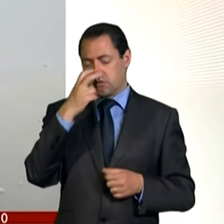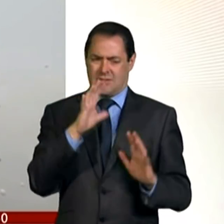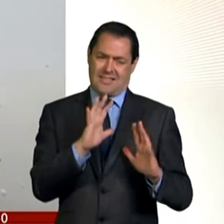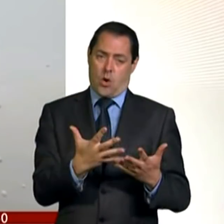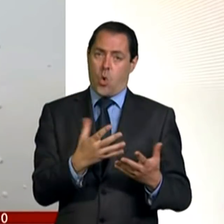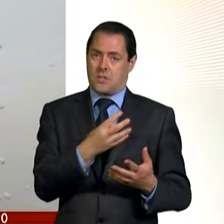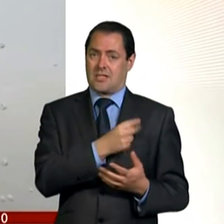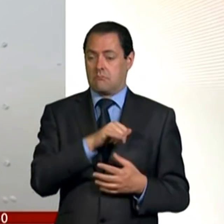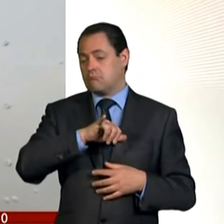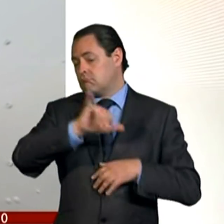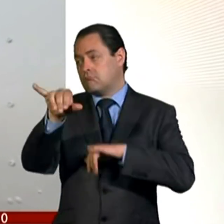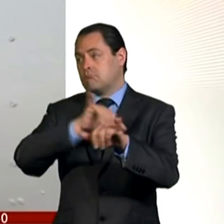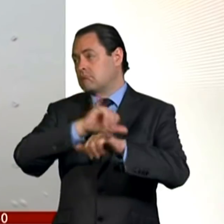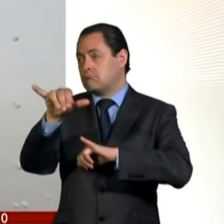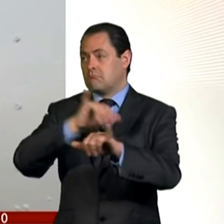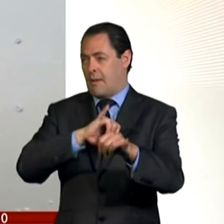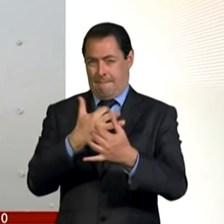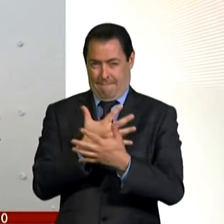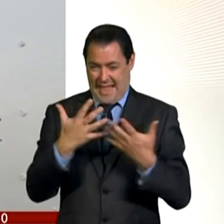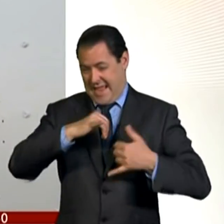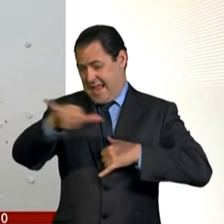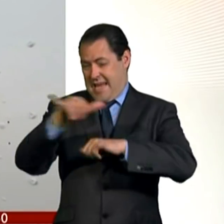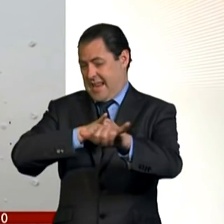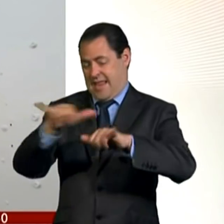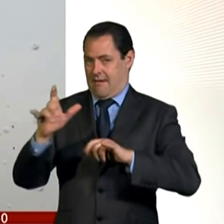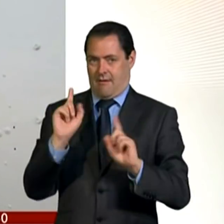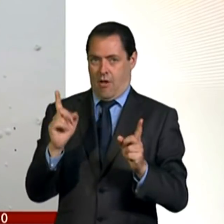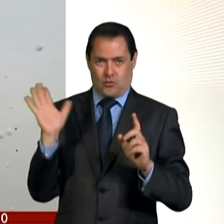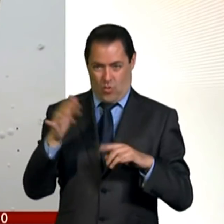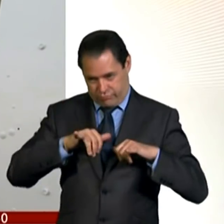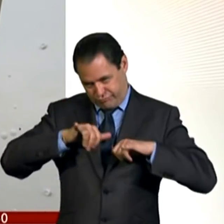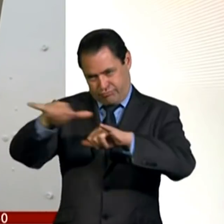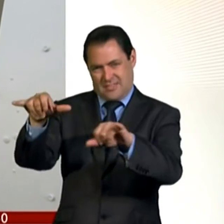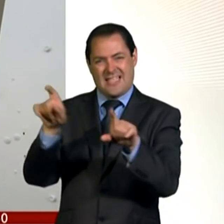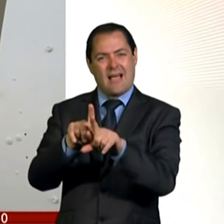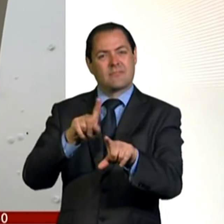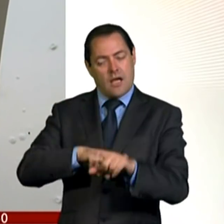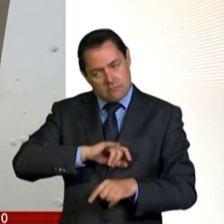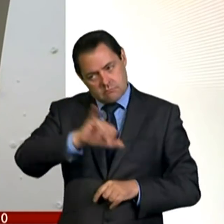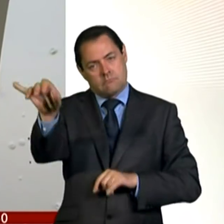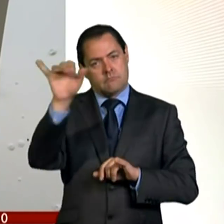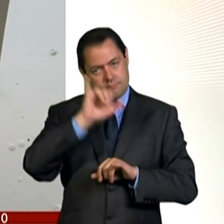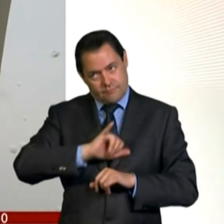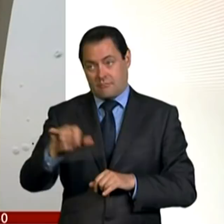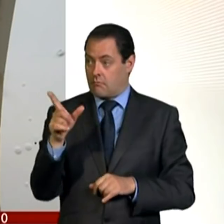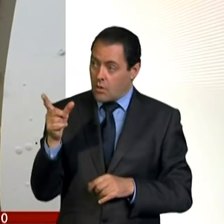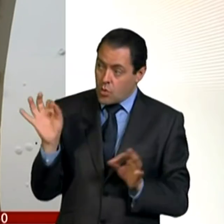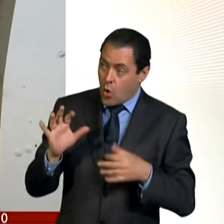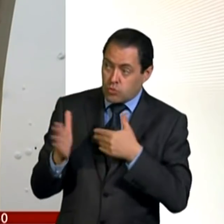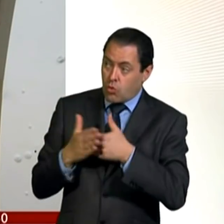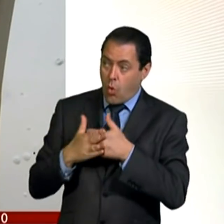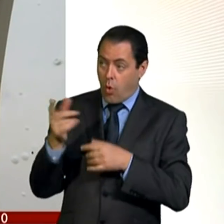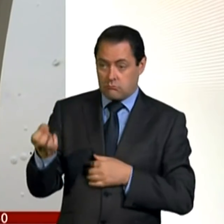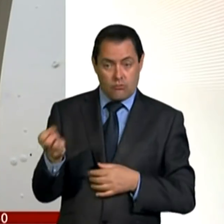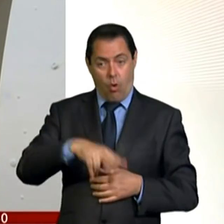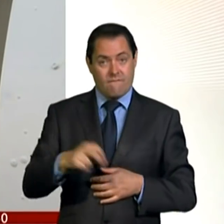them first took off because so many aircraft had to come together on the 5th of June. The doors weren't even fitted. This is where the paratroopers would